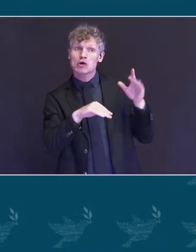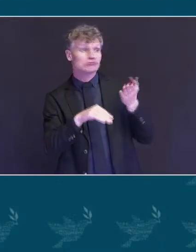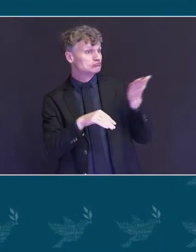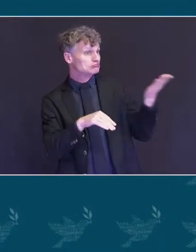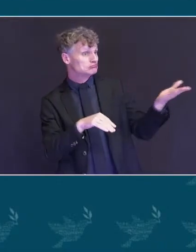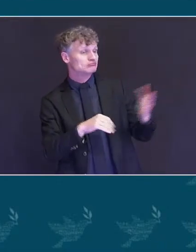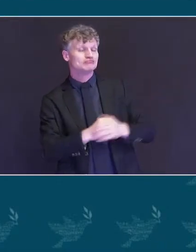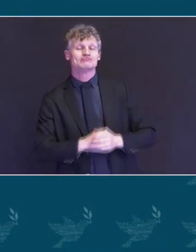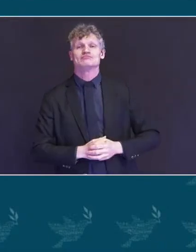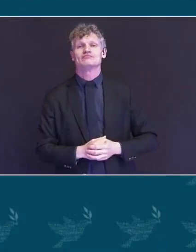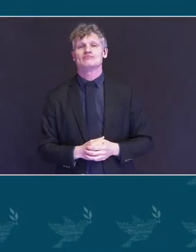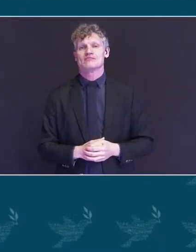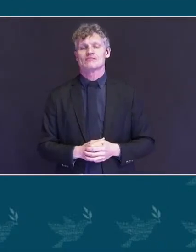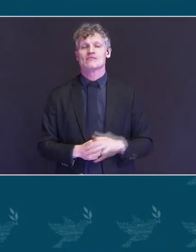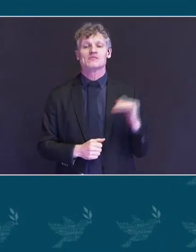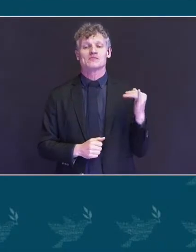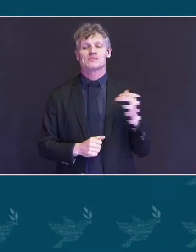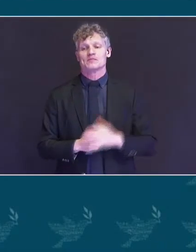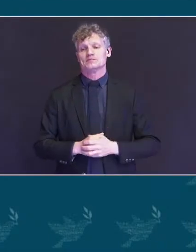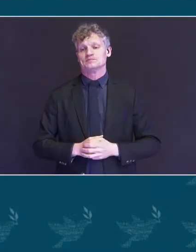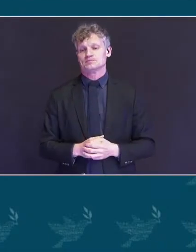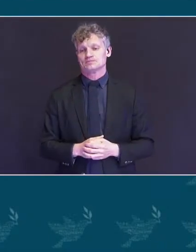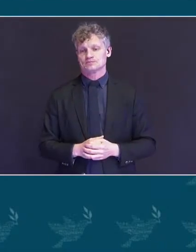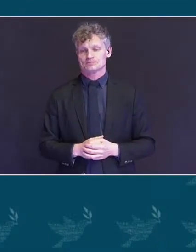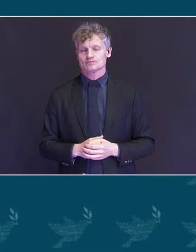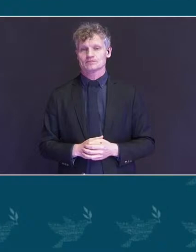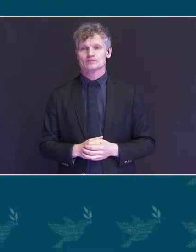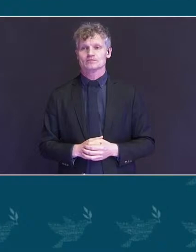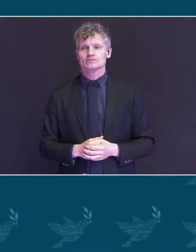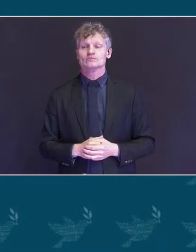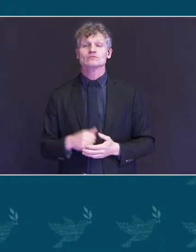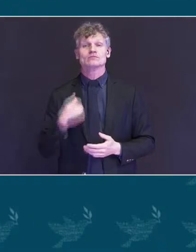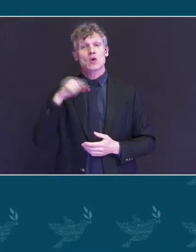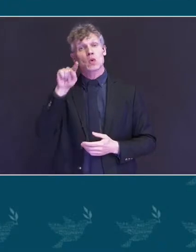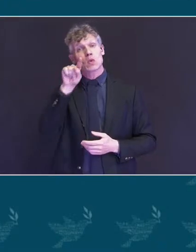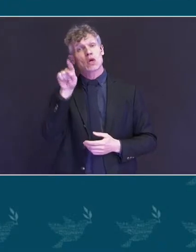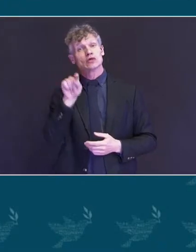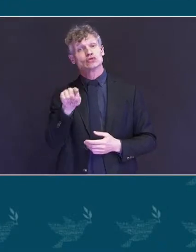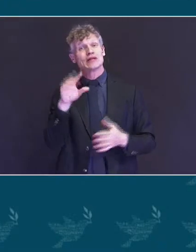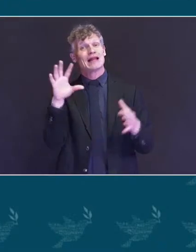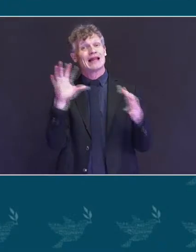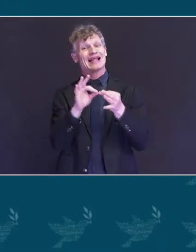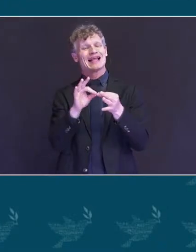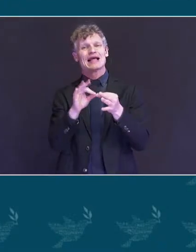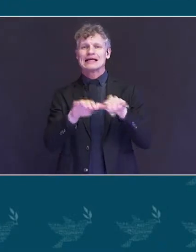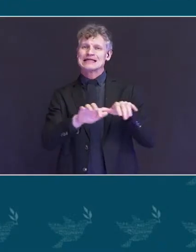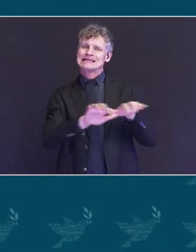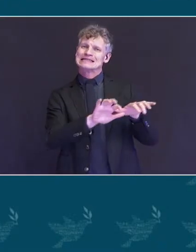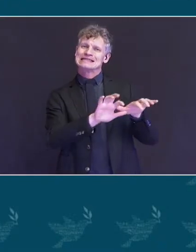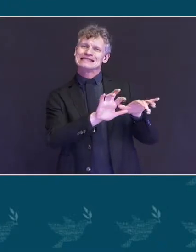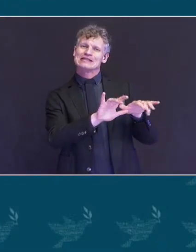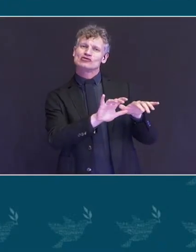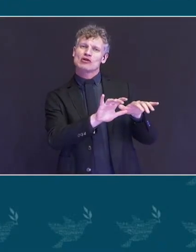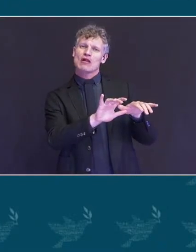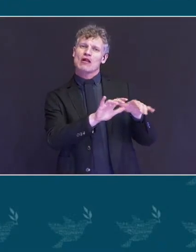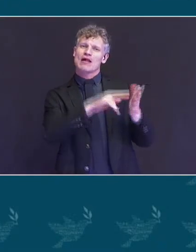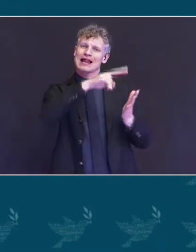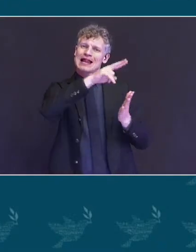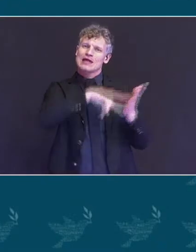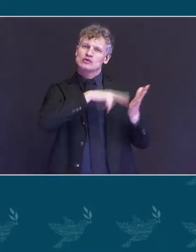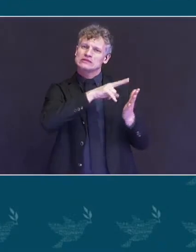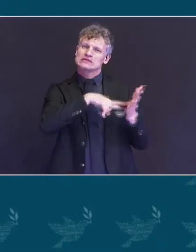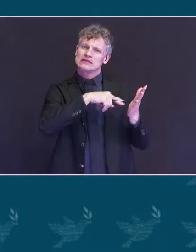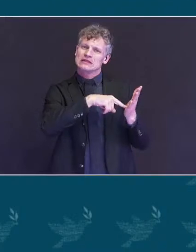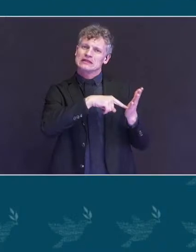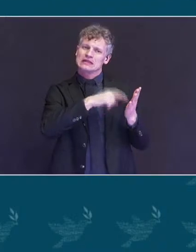please. My question is about the digital literacy program. Is your solution built in a way